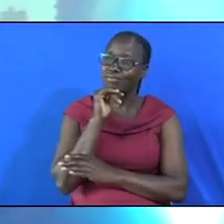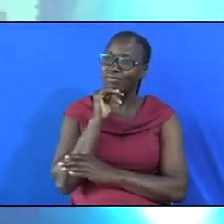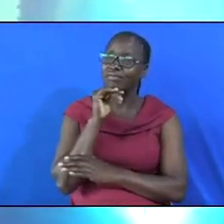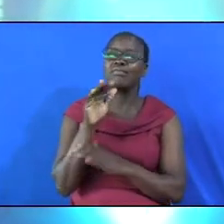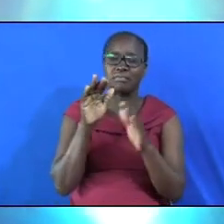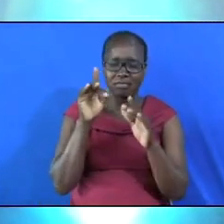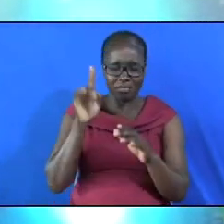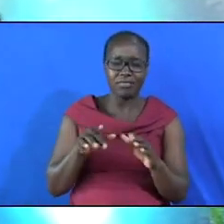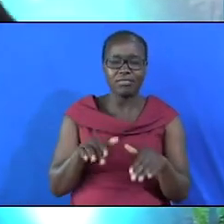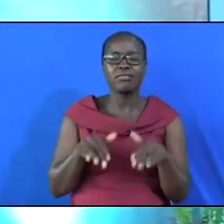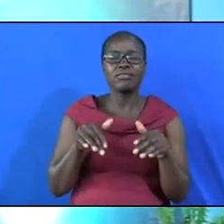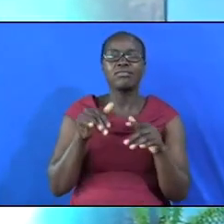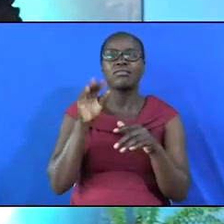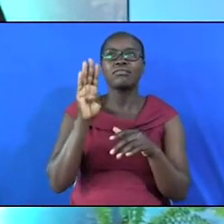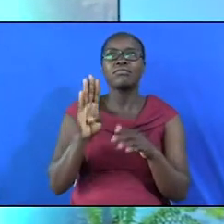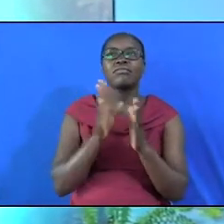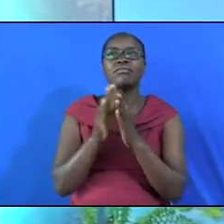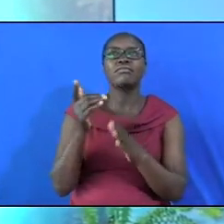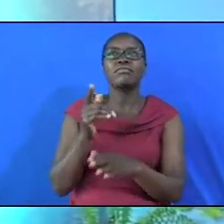wait to be with the Lord.